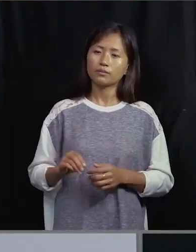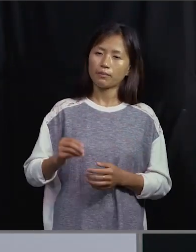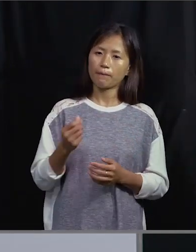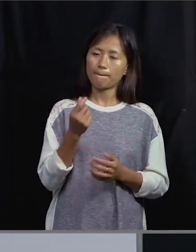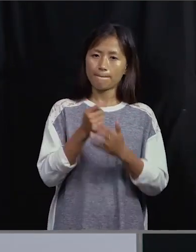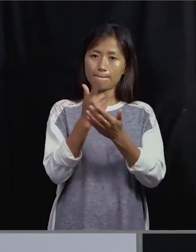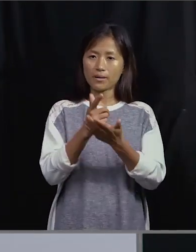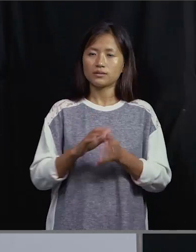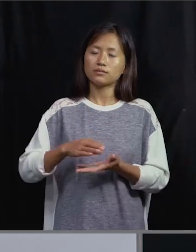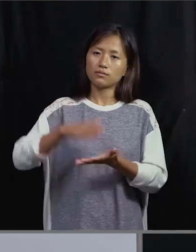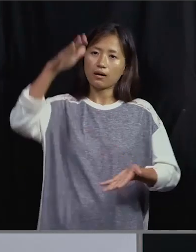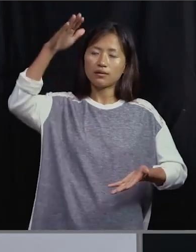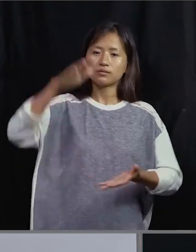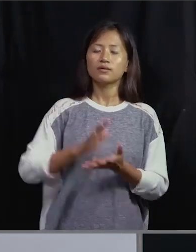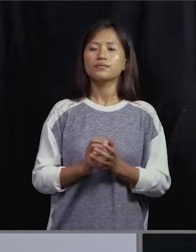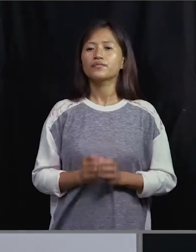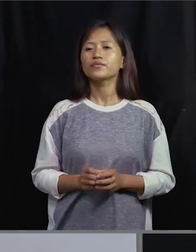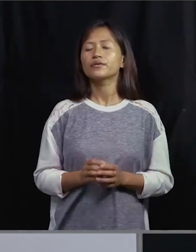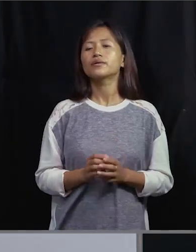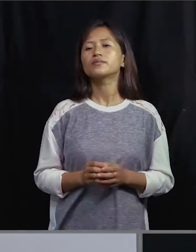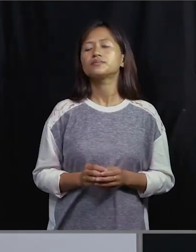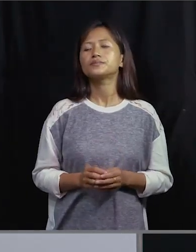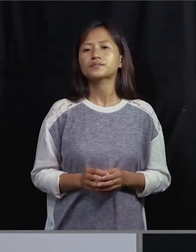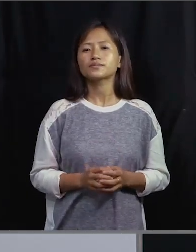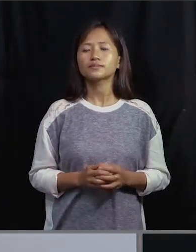no matter how much the price